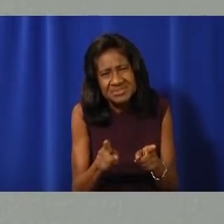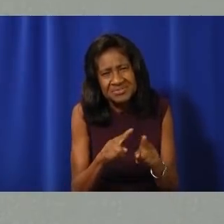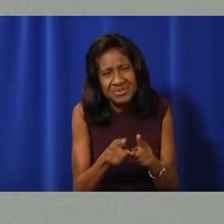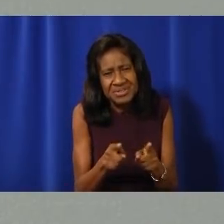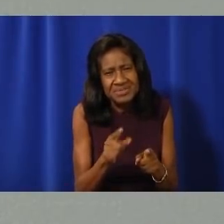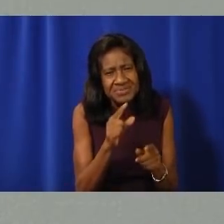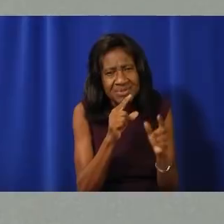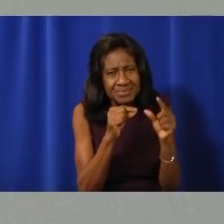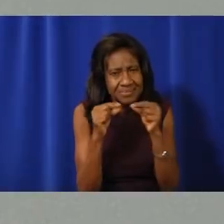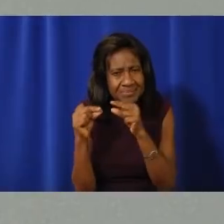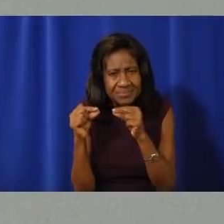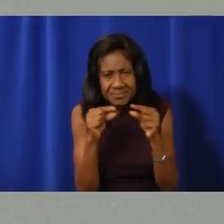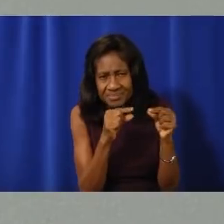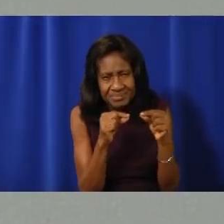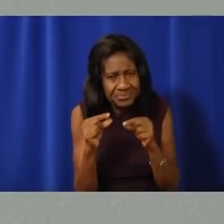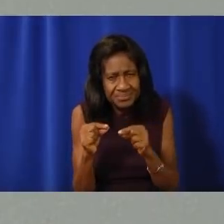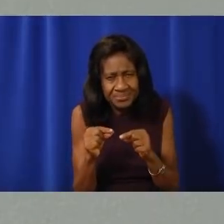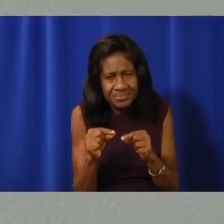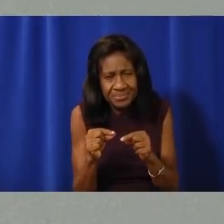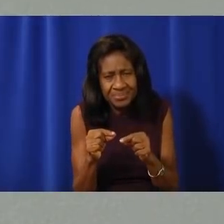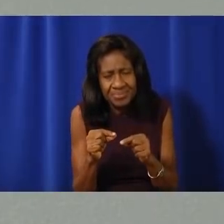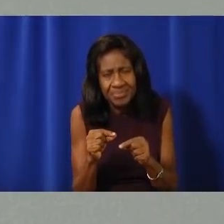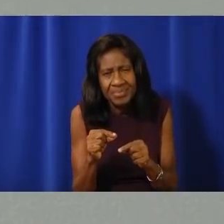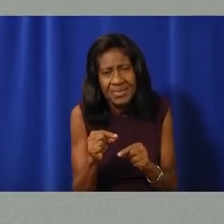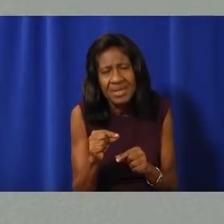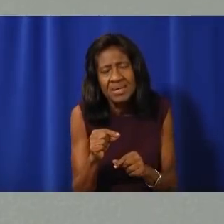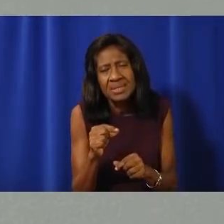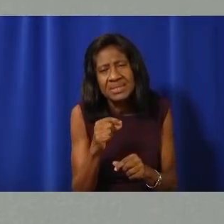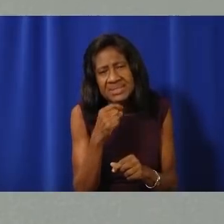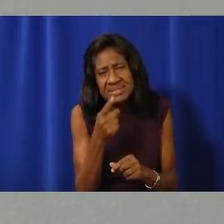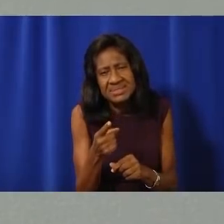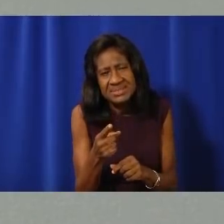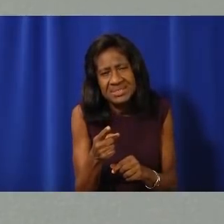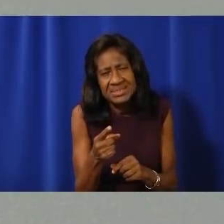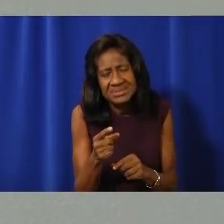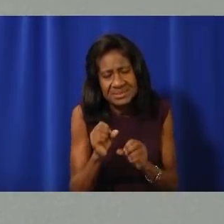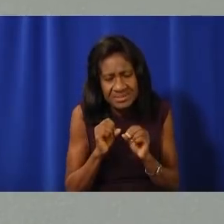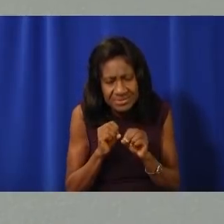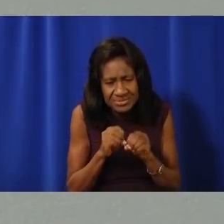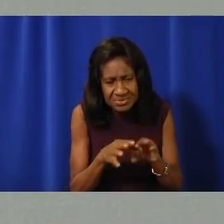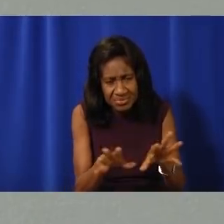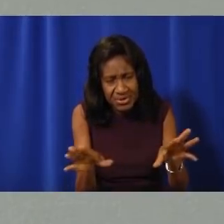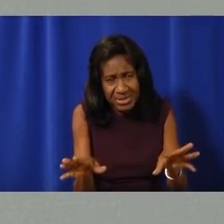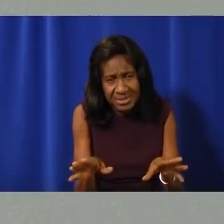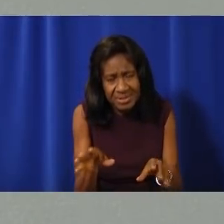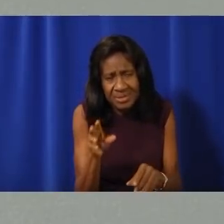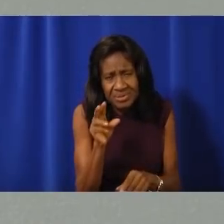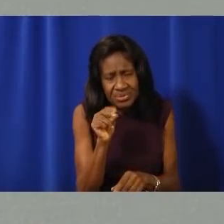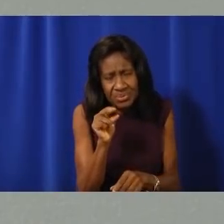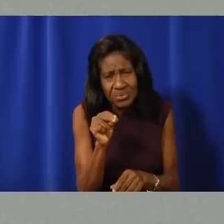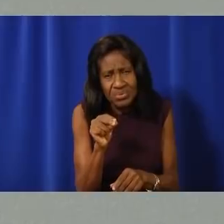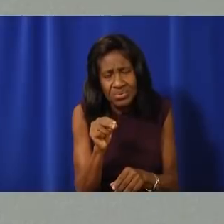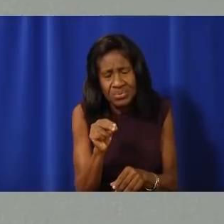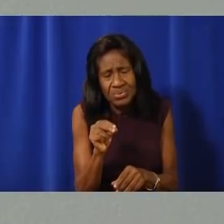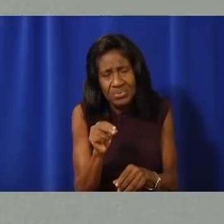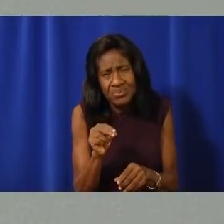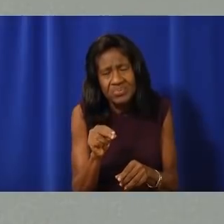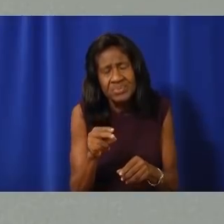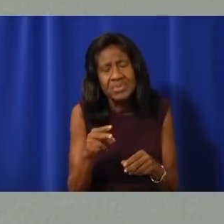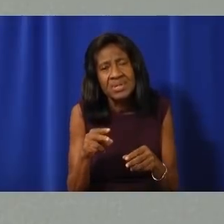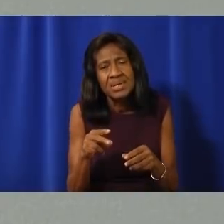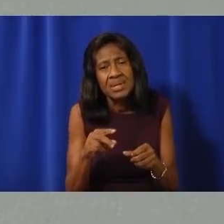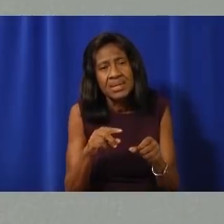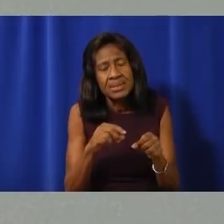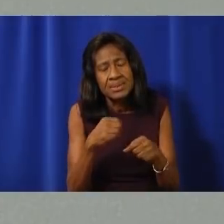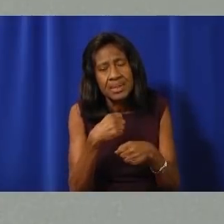These, at times like this, cause far greater pain and